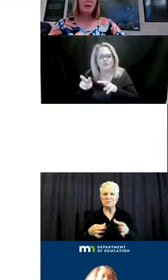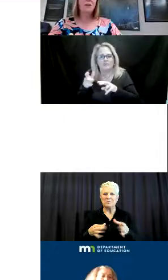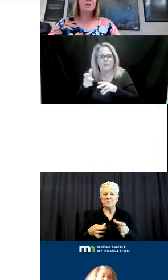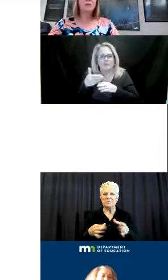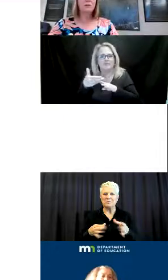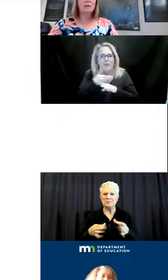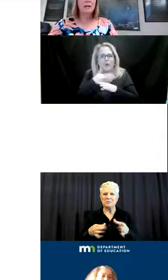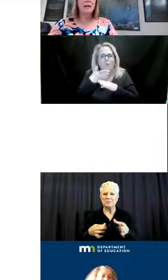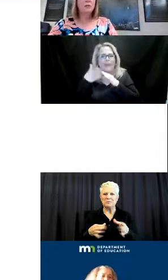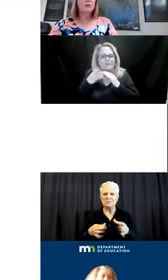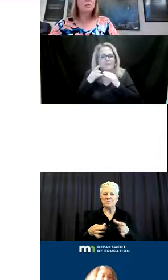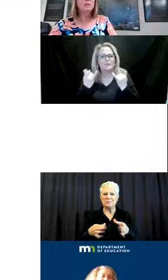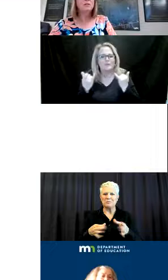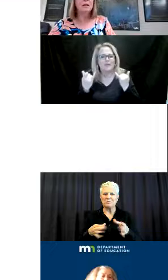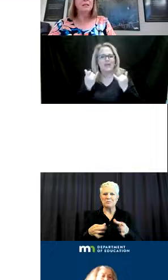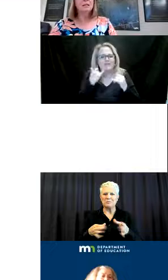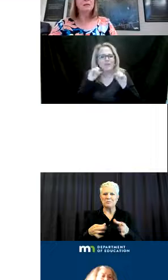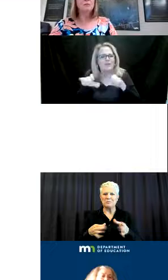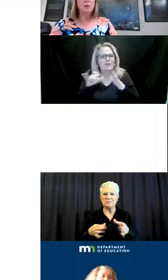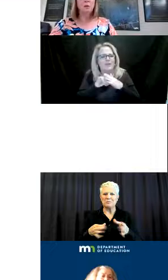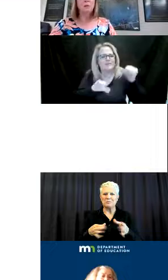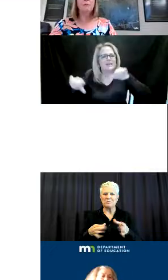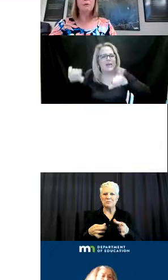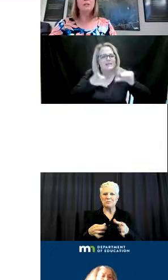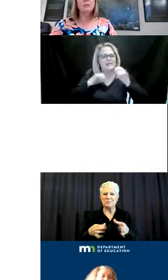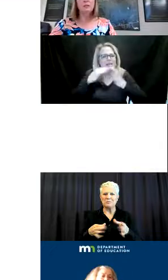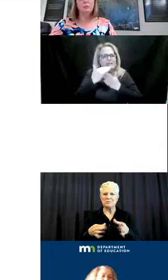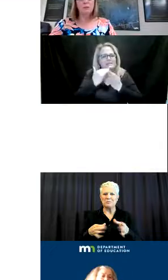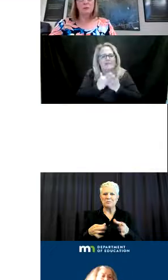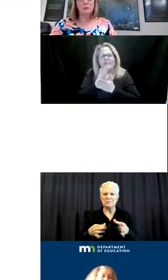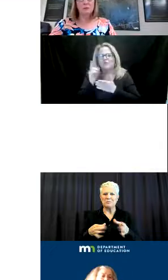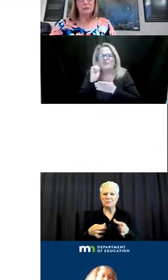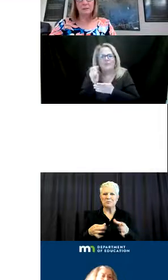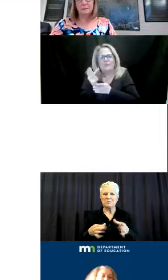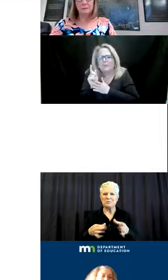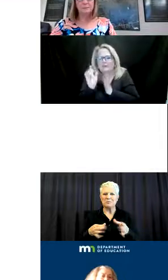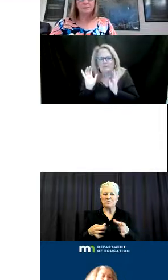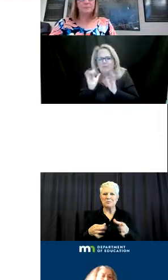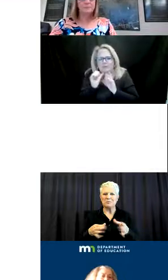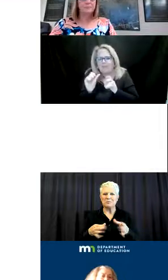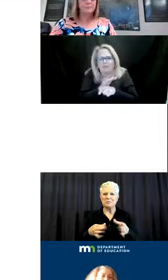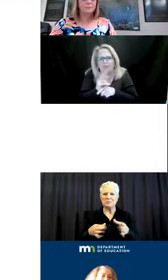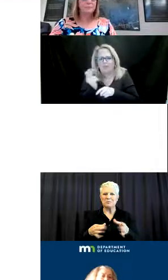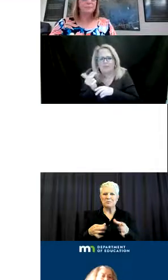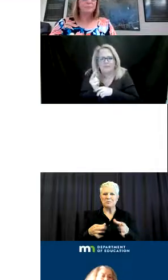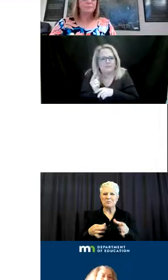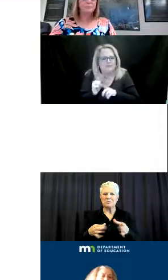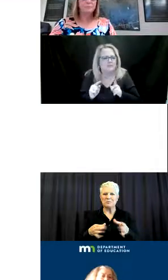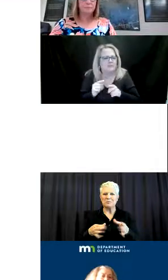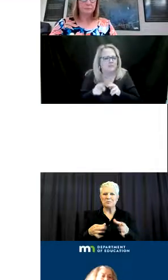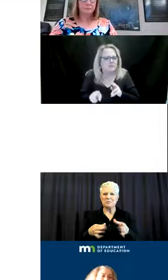to end things for today. If we can do the science lesson video clip for at least a few minutes, please.